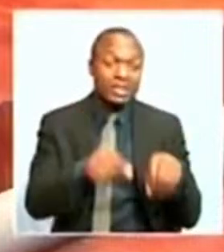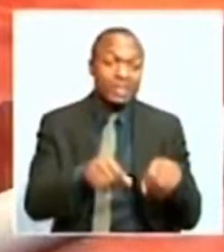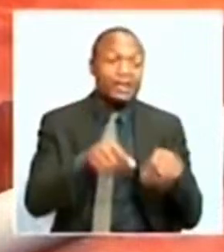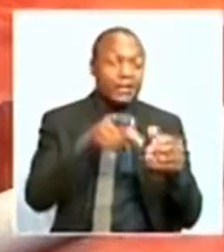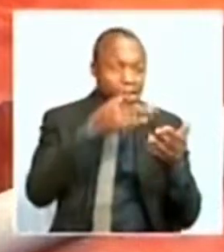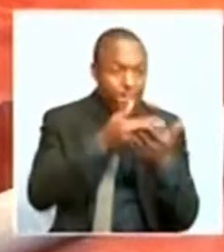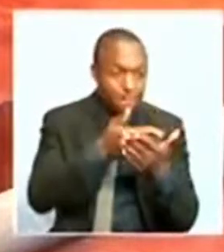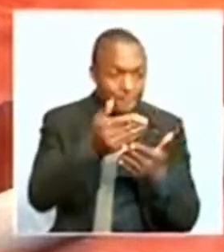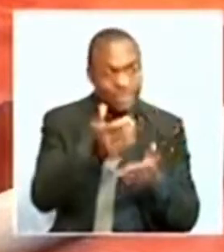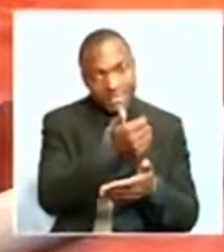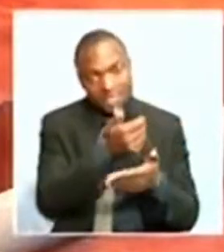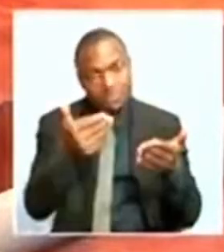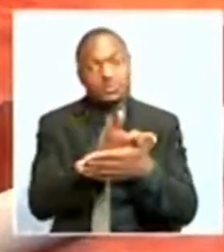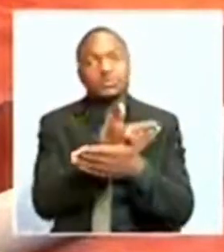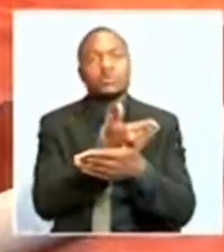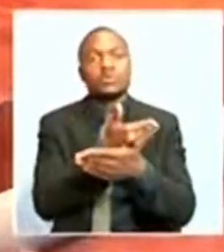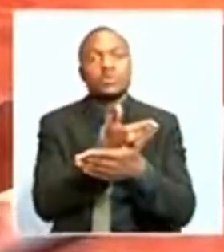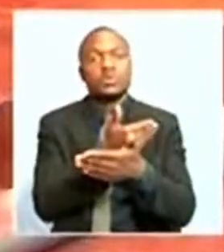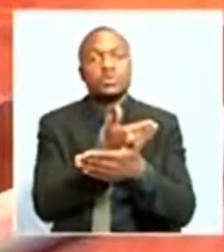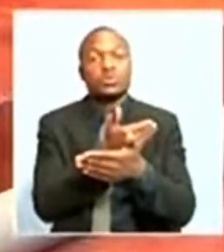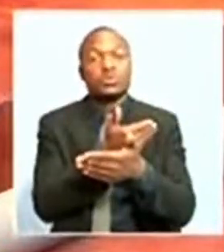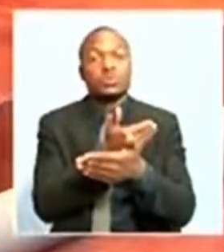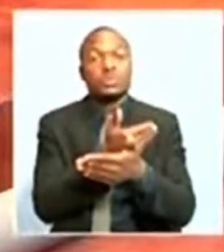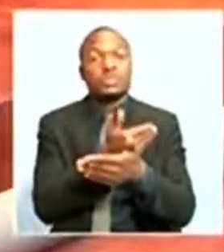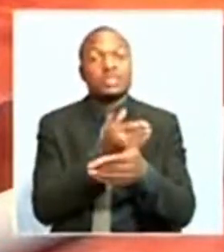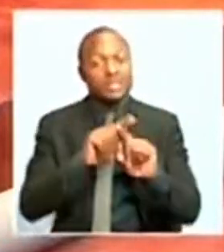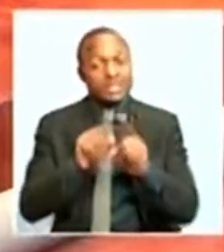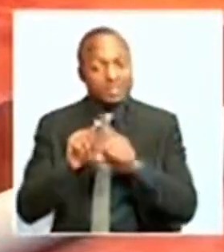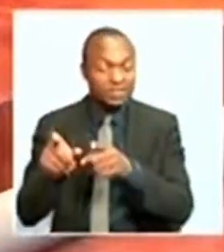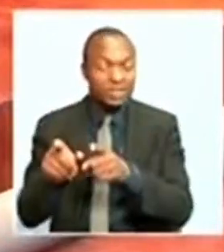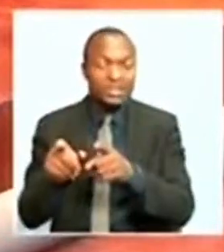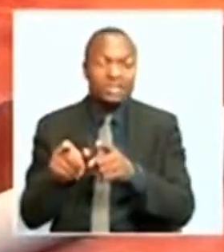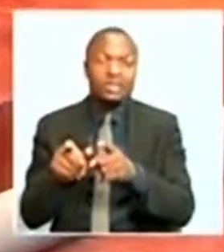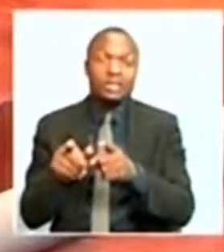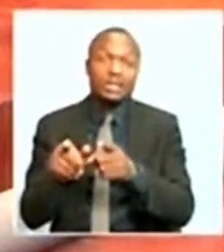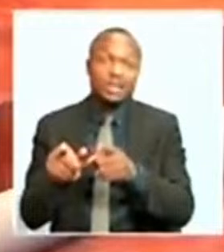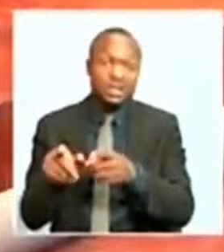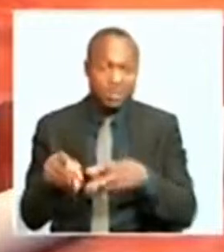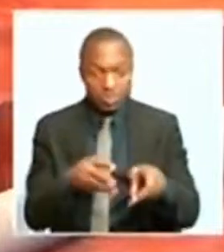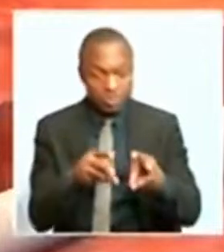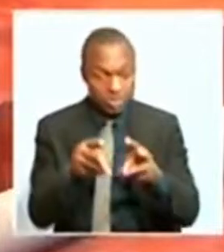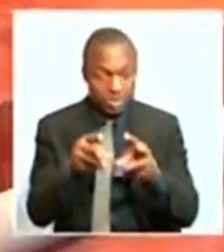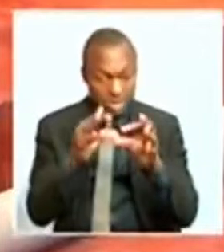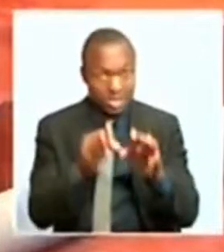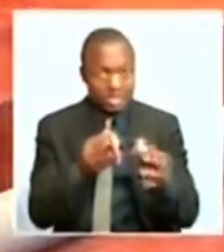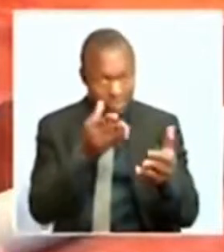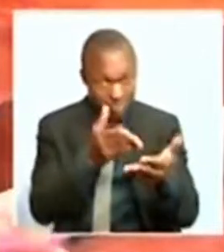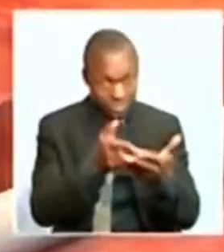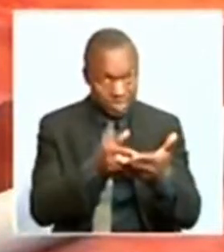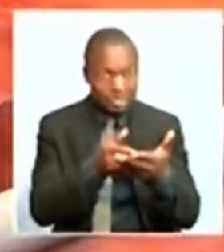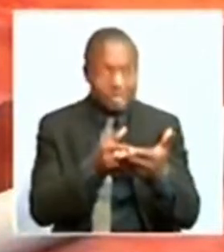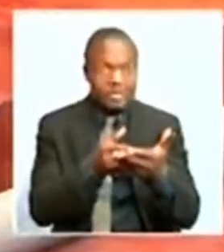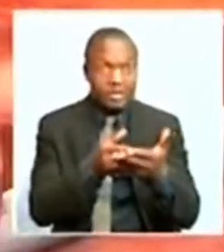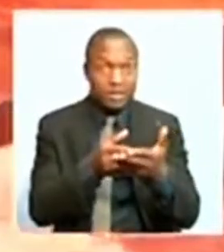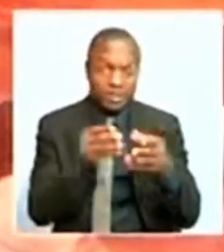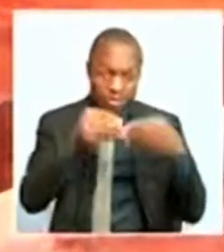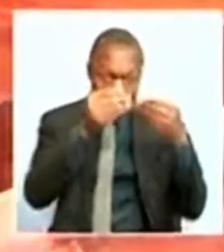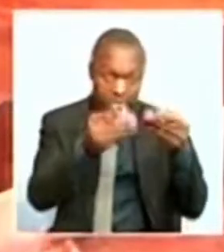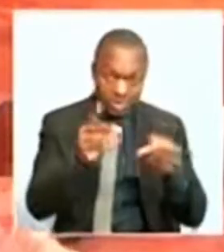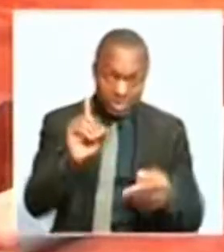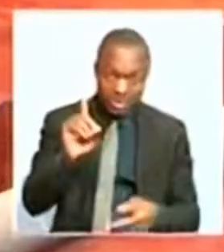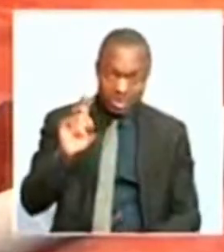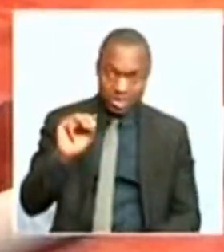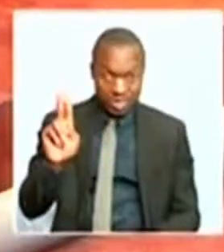for a vehicle. So there are quite a number of interventions. Normally when we do this insurance, it goes to DMMU, and it's DMMU which has